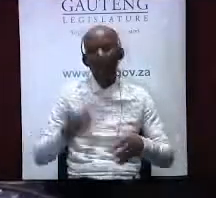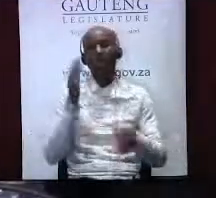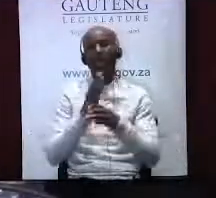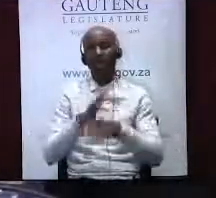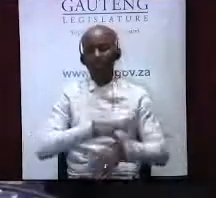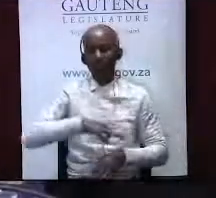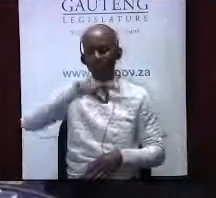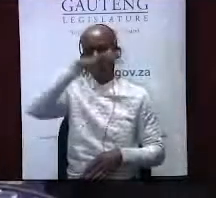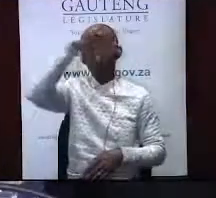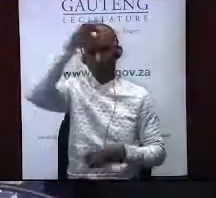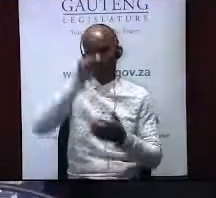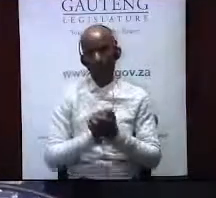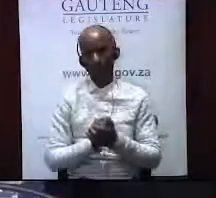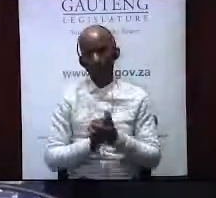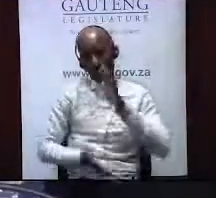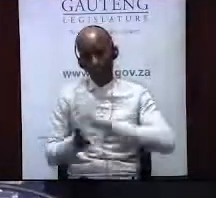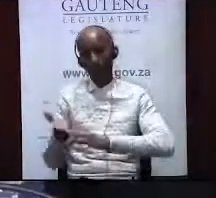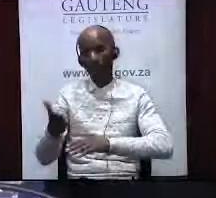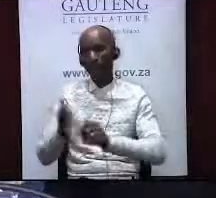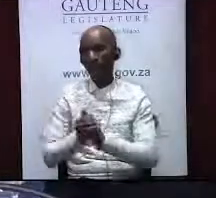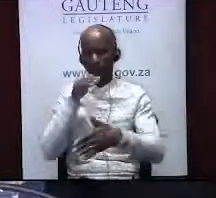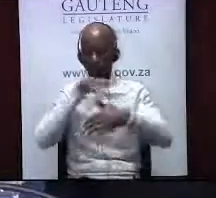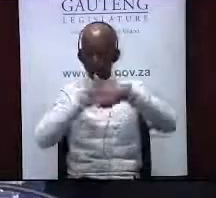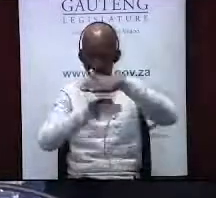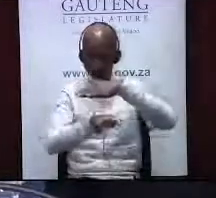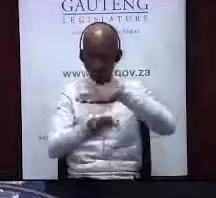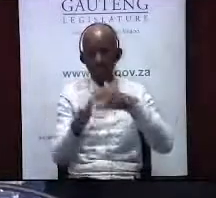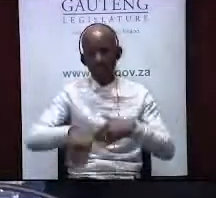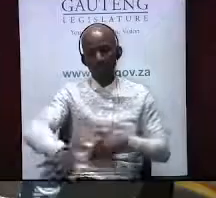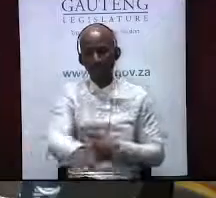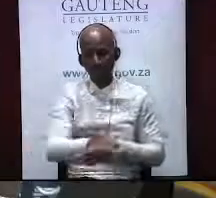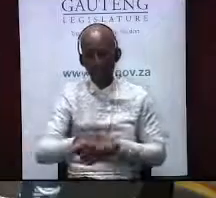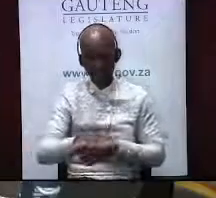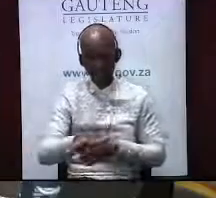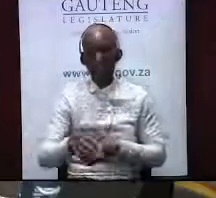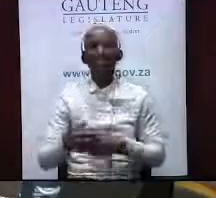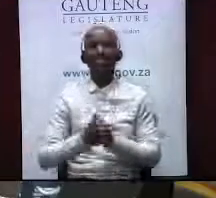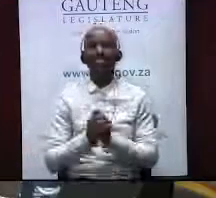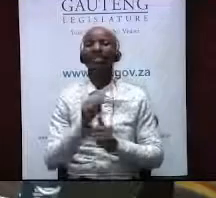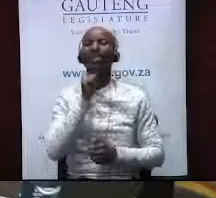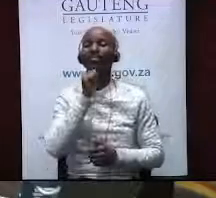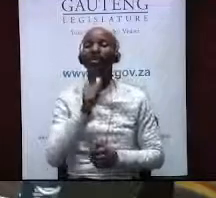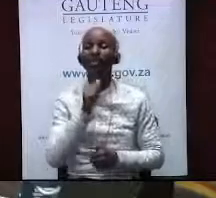We're going down the trenches. I remind